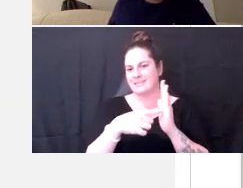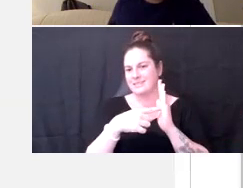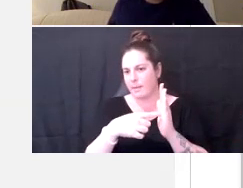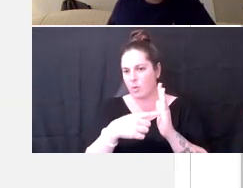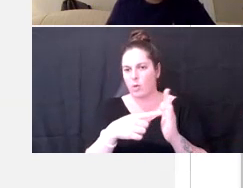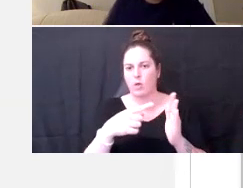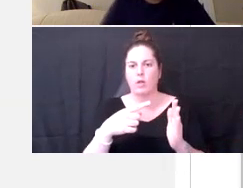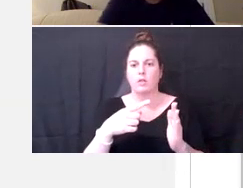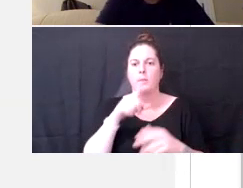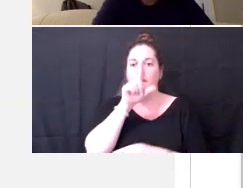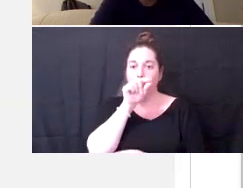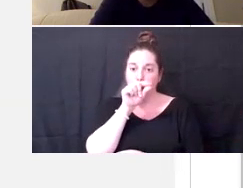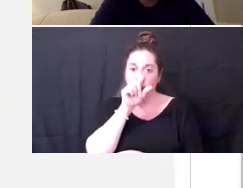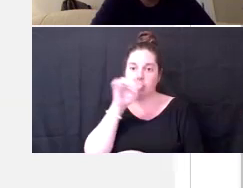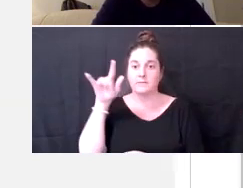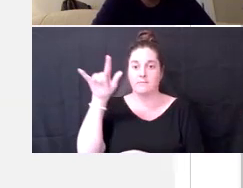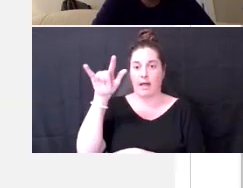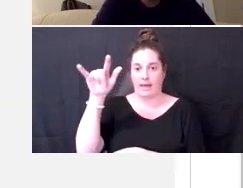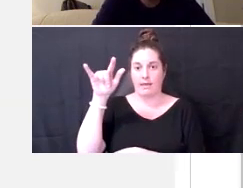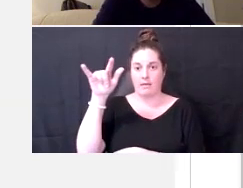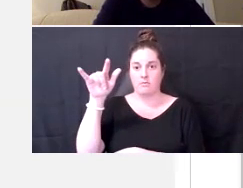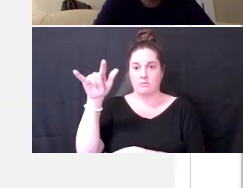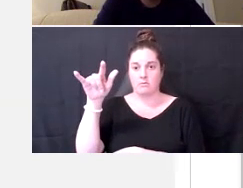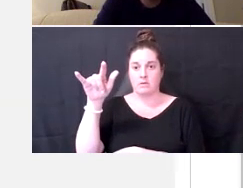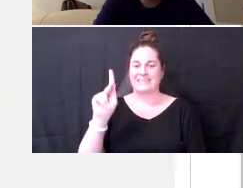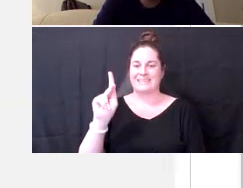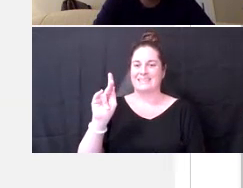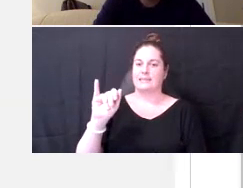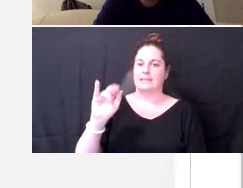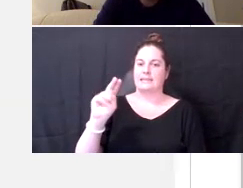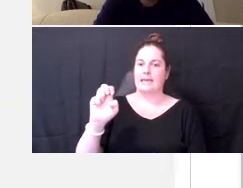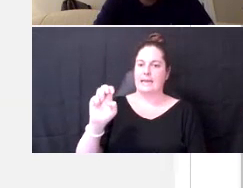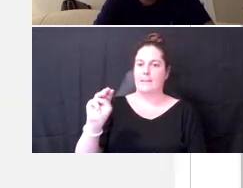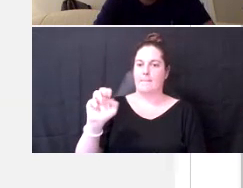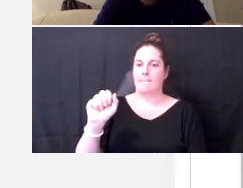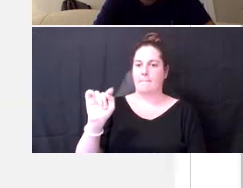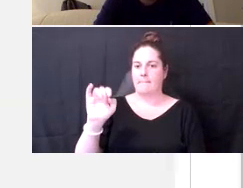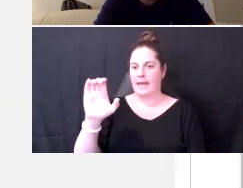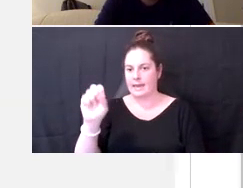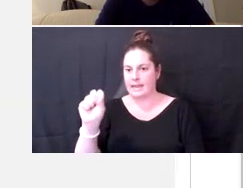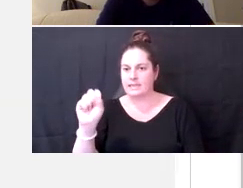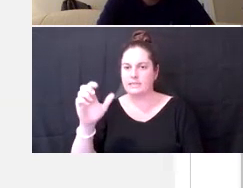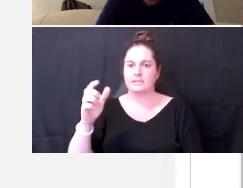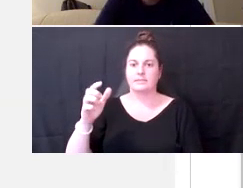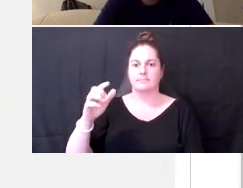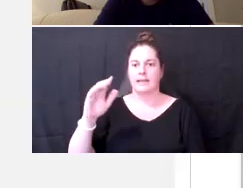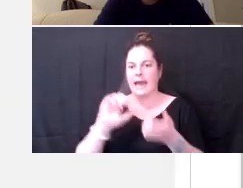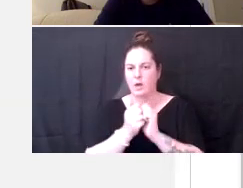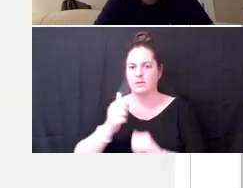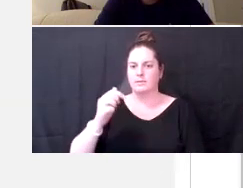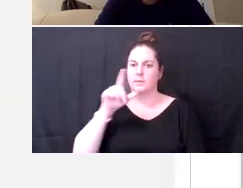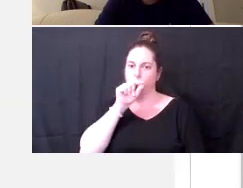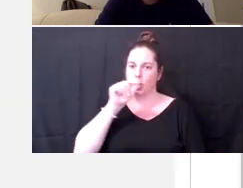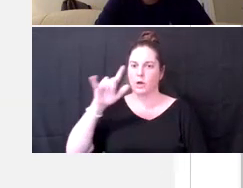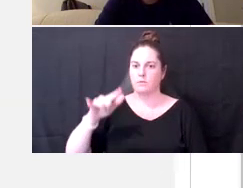example of the birds in flight. So kinematics describes how it turns, rises, and descends without regard